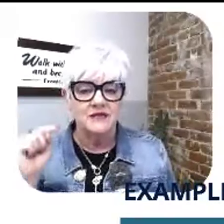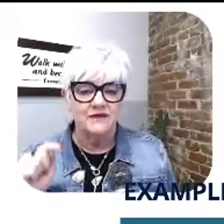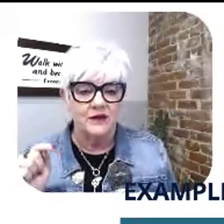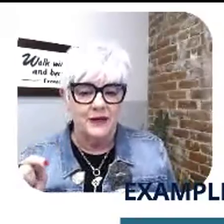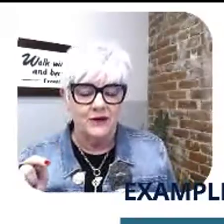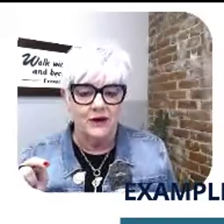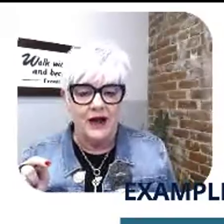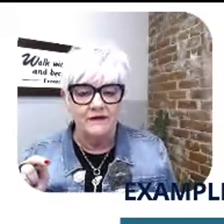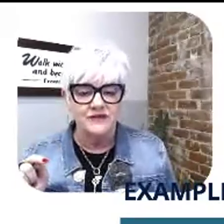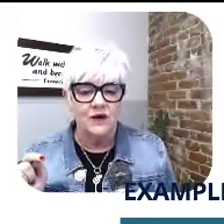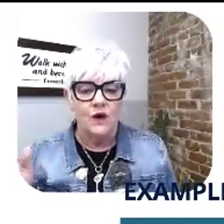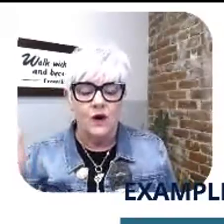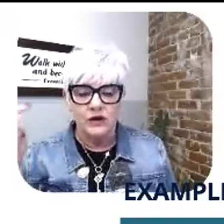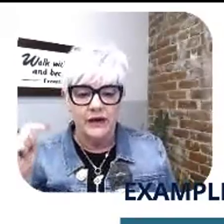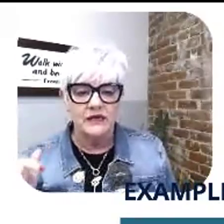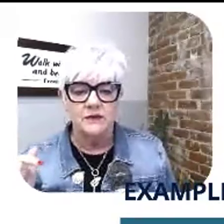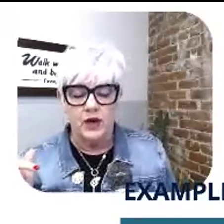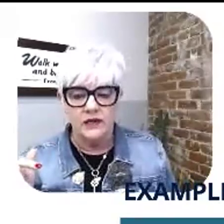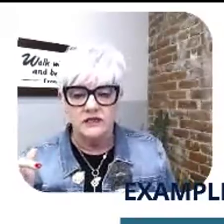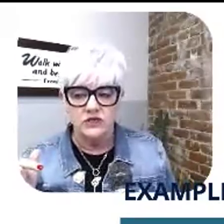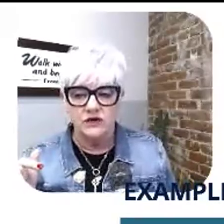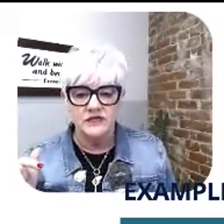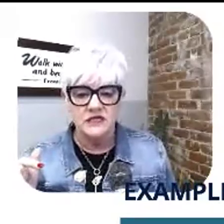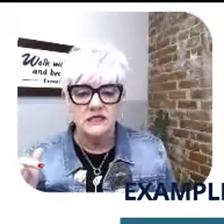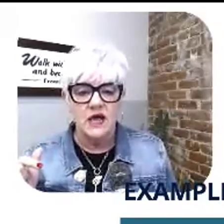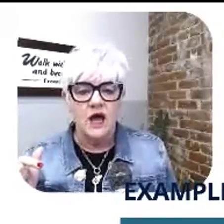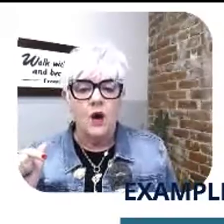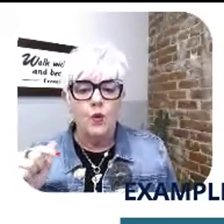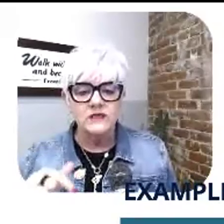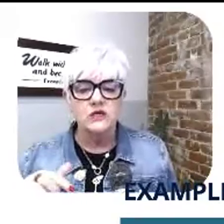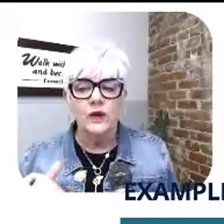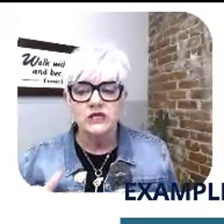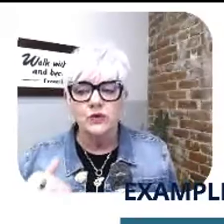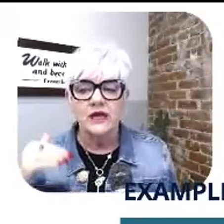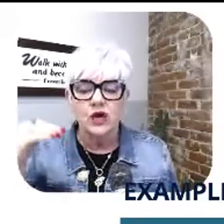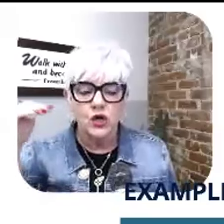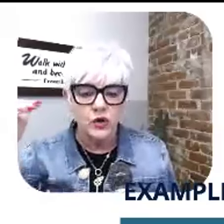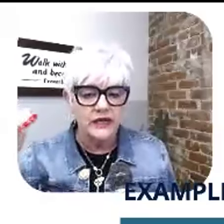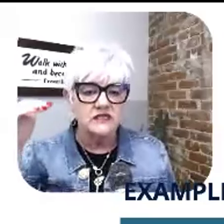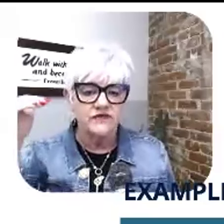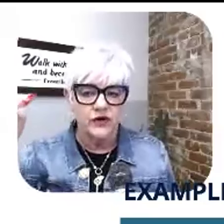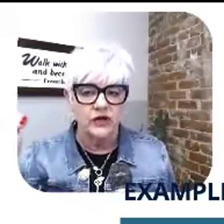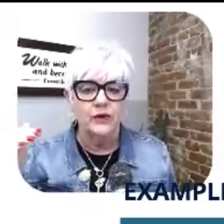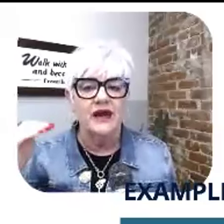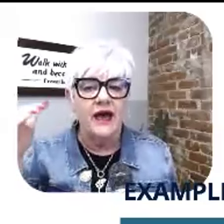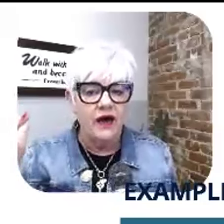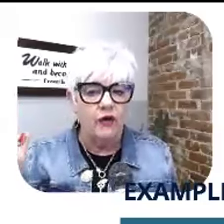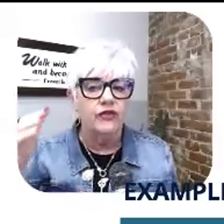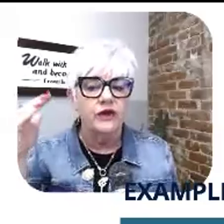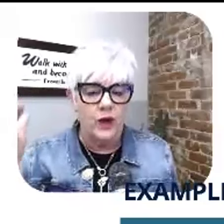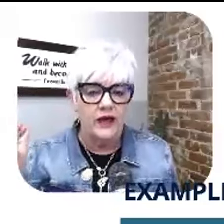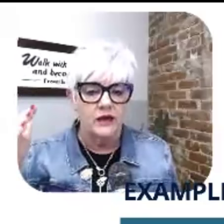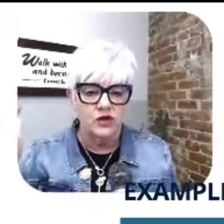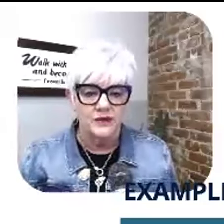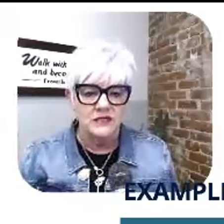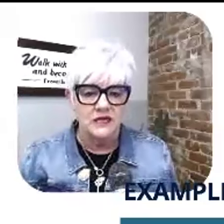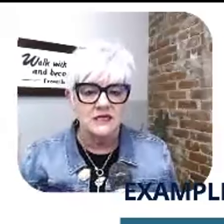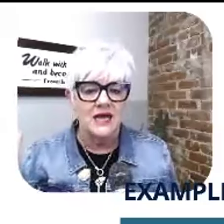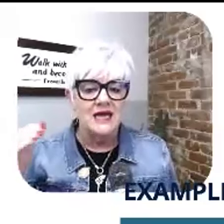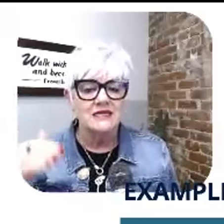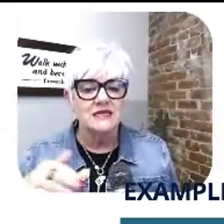time developing your craft or creating the products or services. What's going to increase for you in a healthy way in